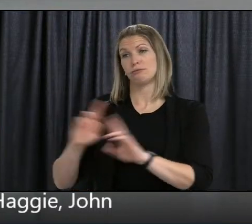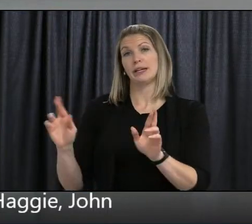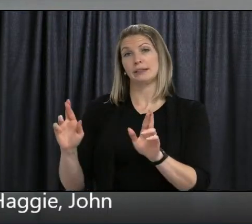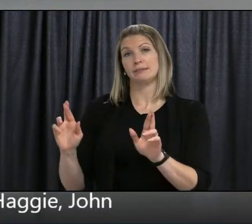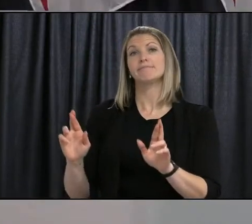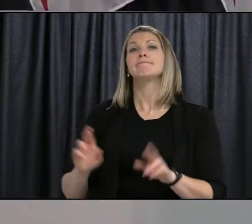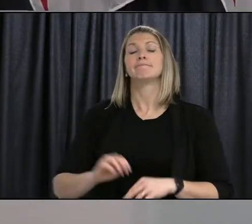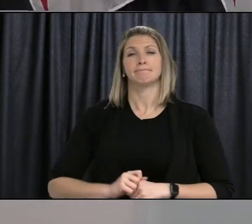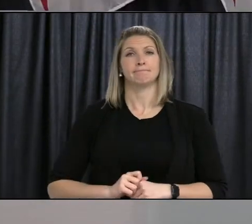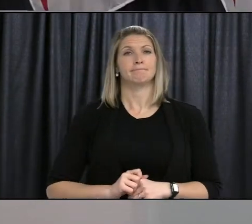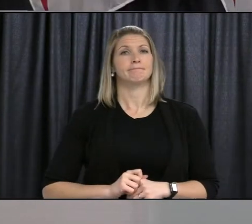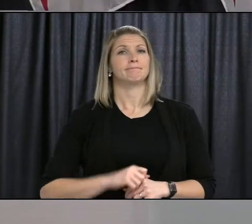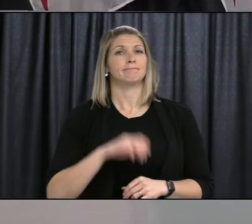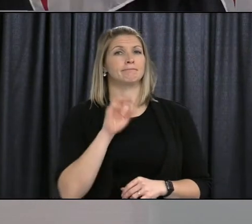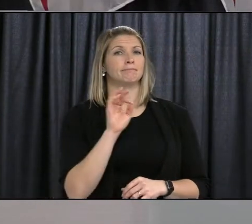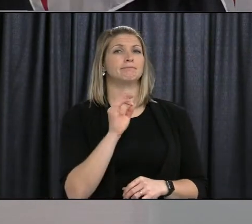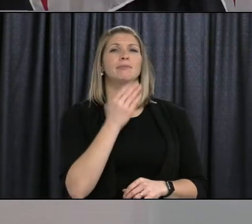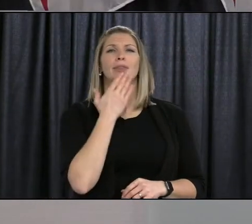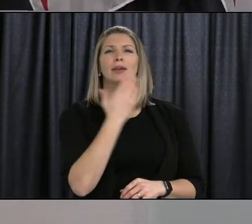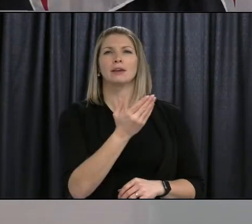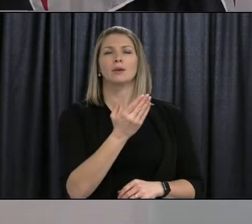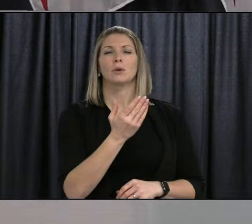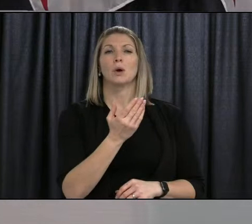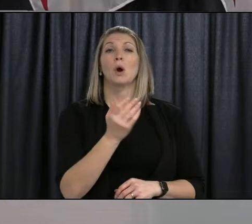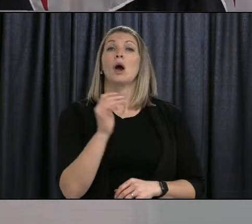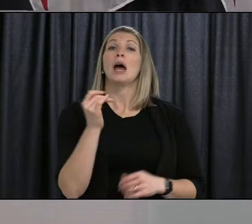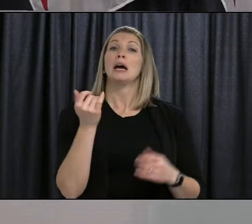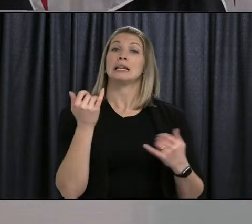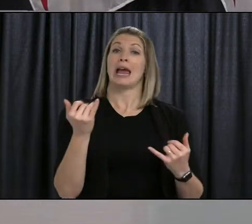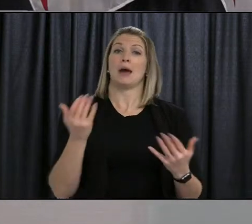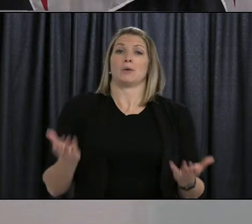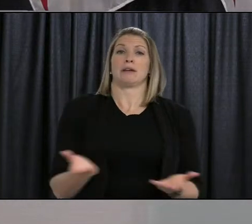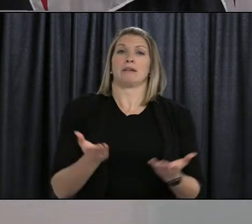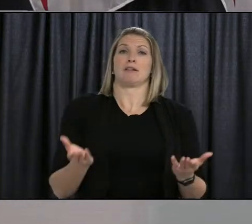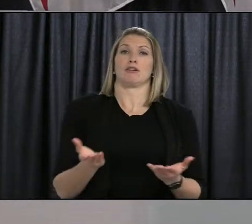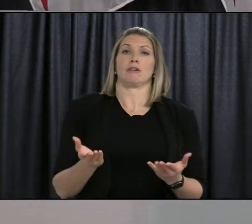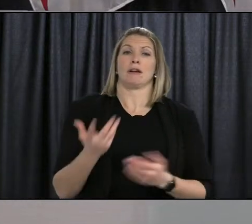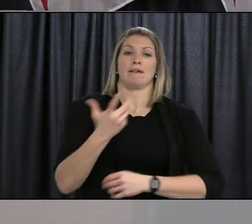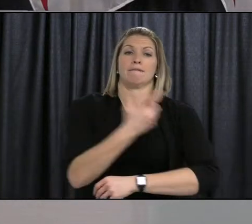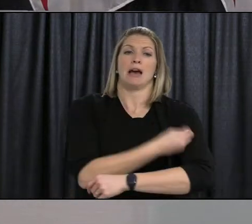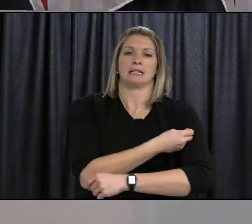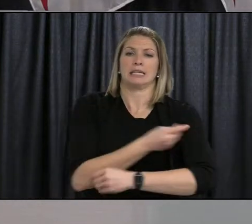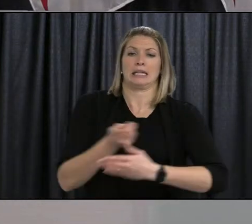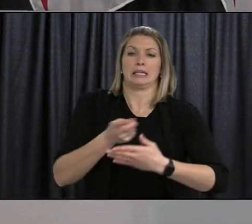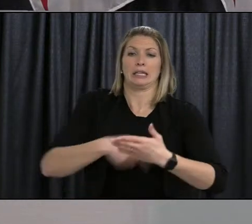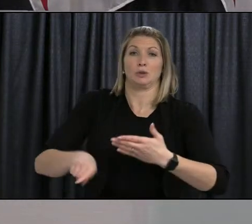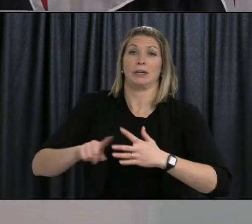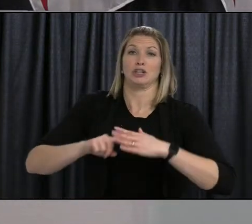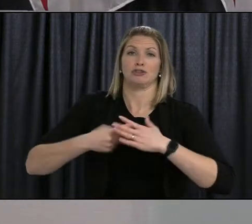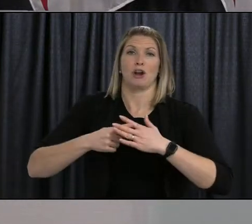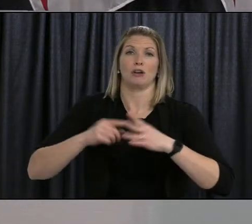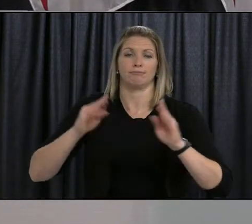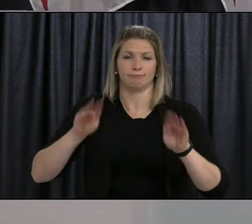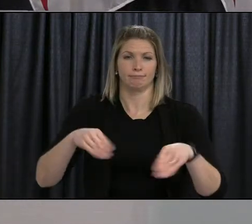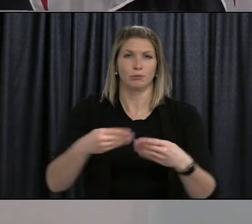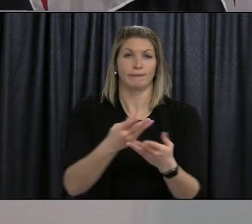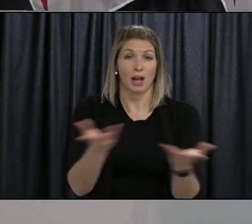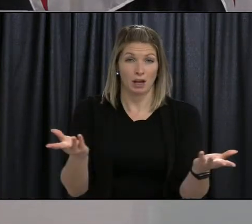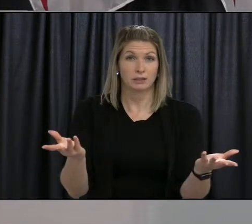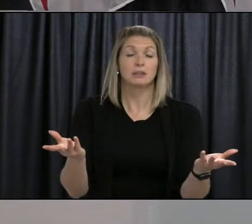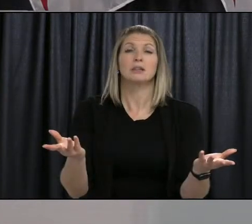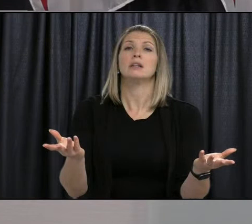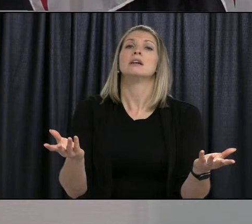Thank you. And with the vaccine, again, being distributed next week, what can people expect when they receive that first dose? What are